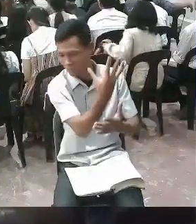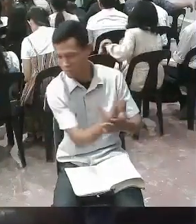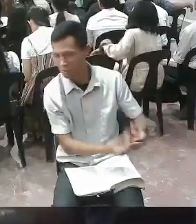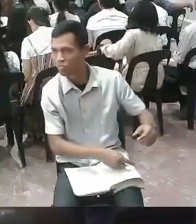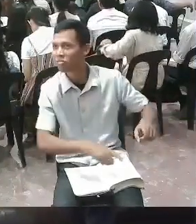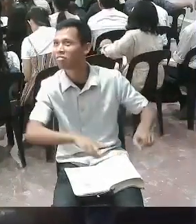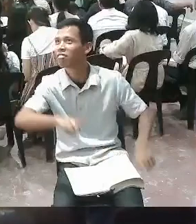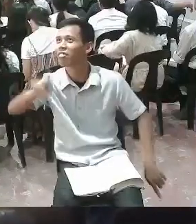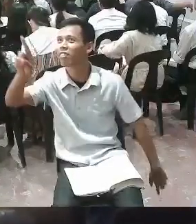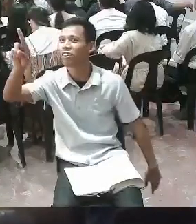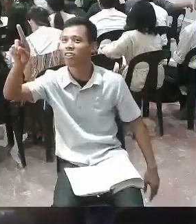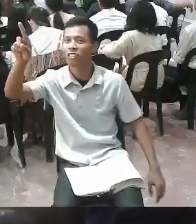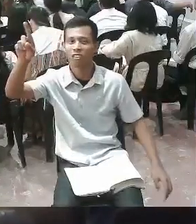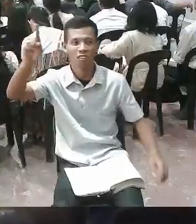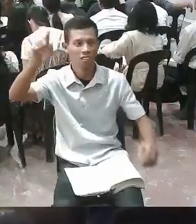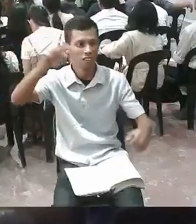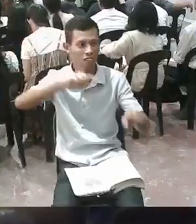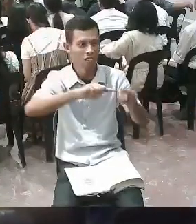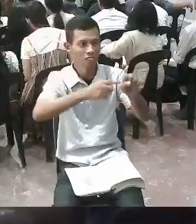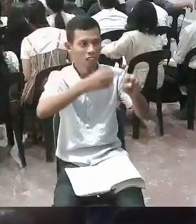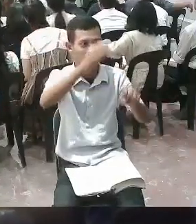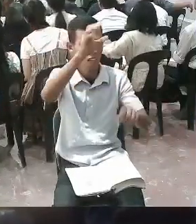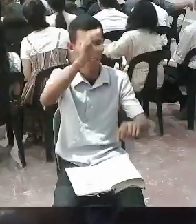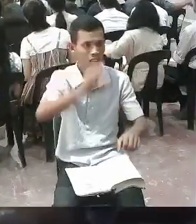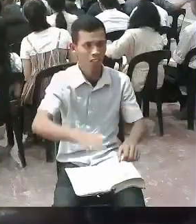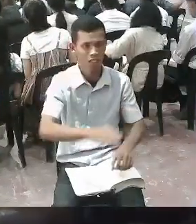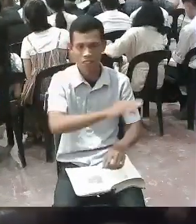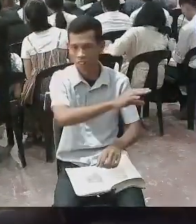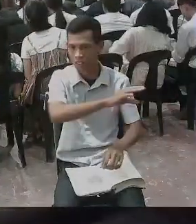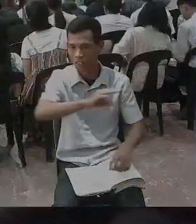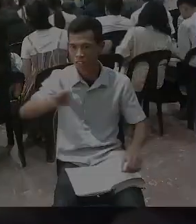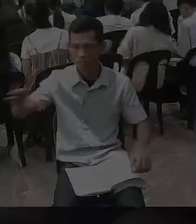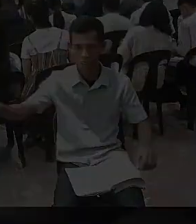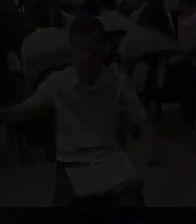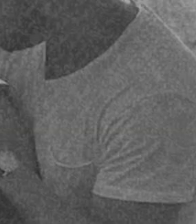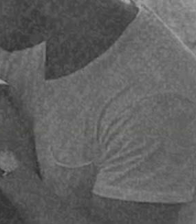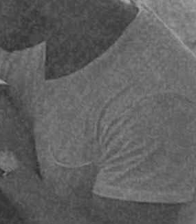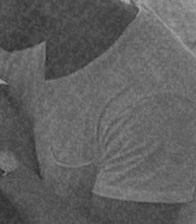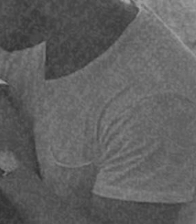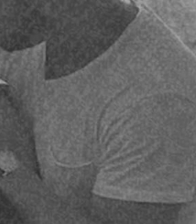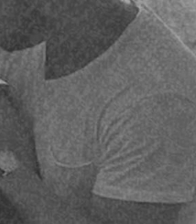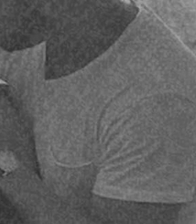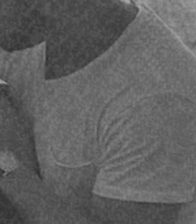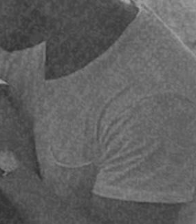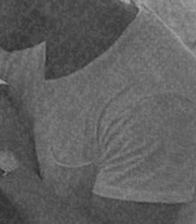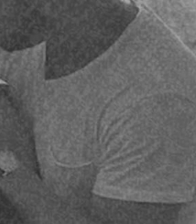at the cross. Heads bowed, eyes are closed. Pastor, come if you would.